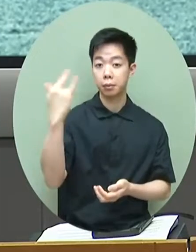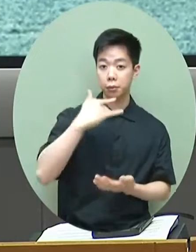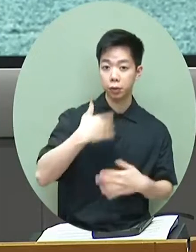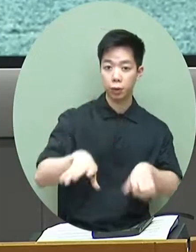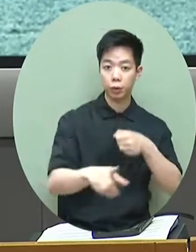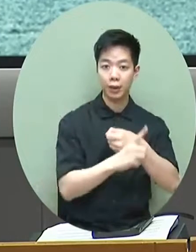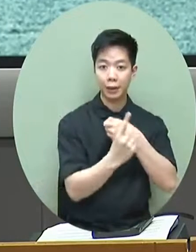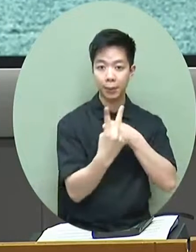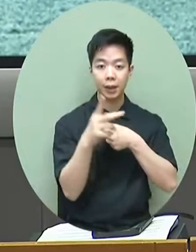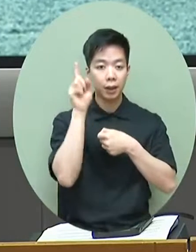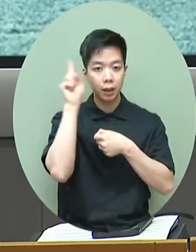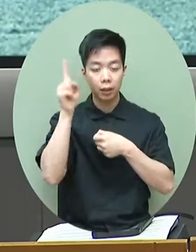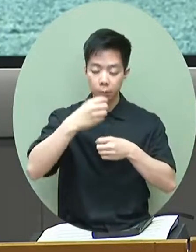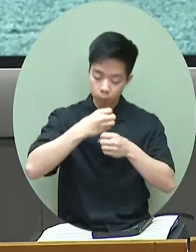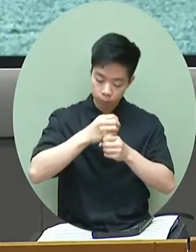result